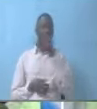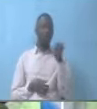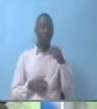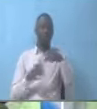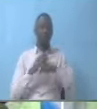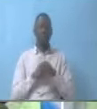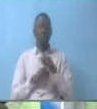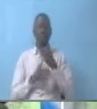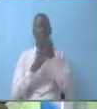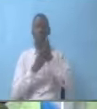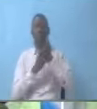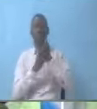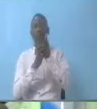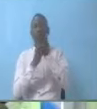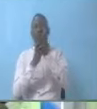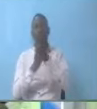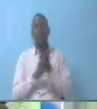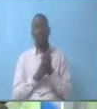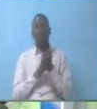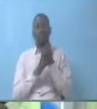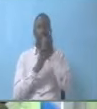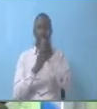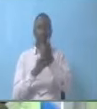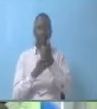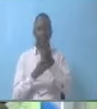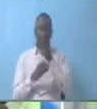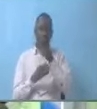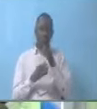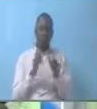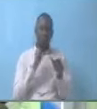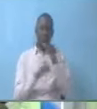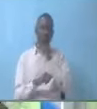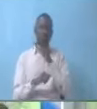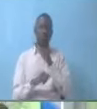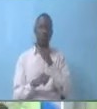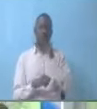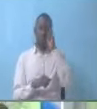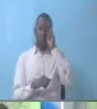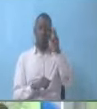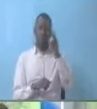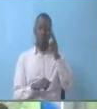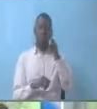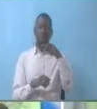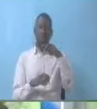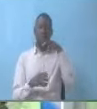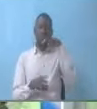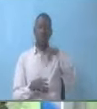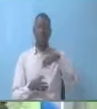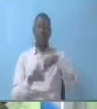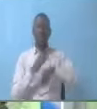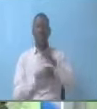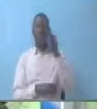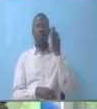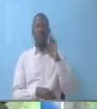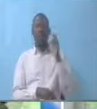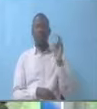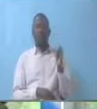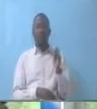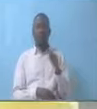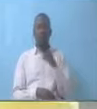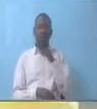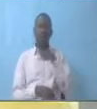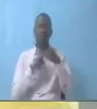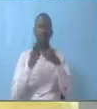1996, you went to your hometown in Farafenya. You went to Farafenya. Yes. And you were